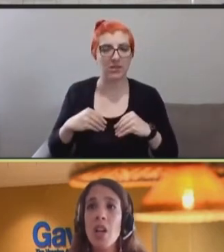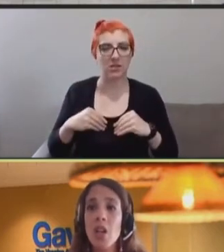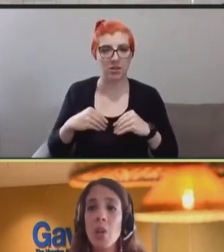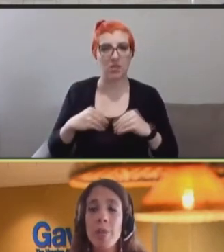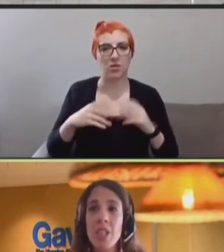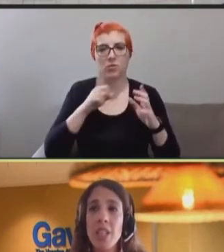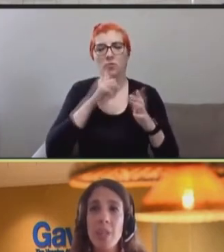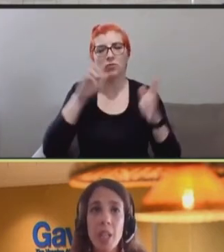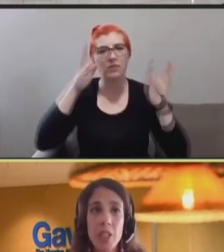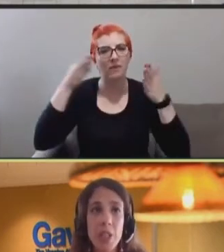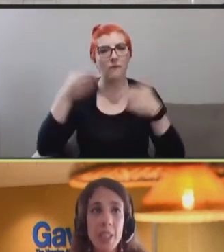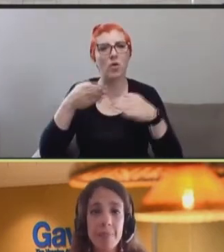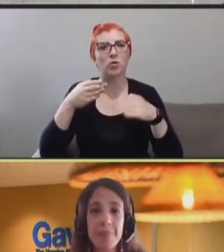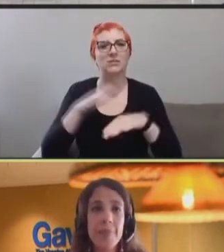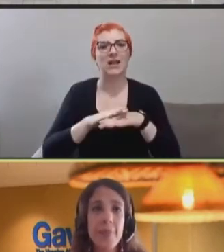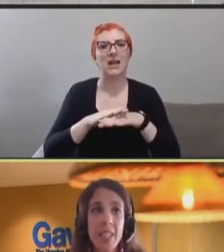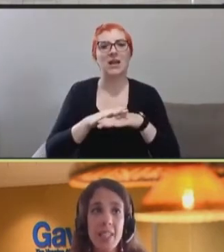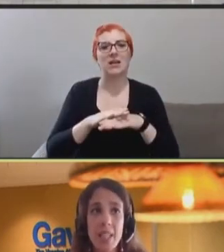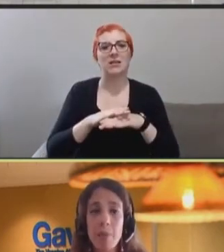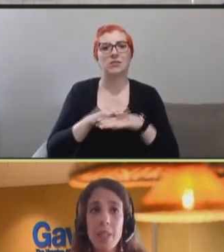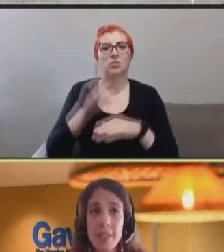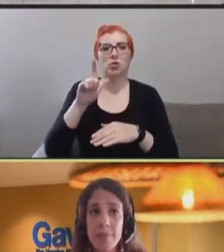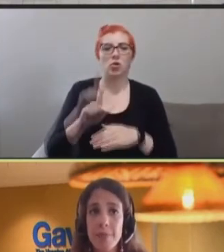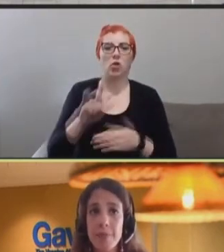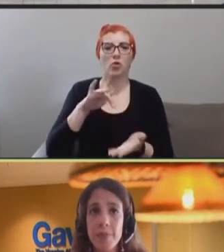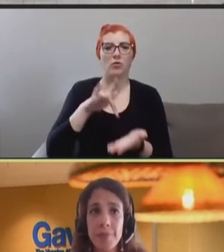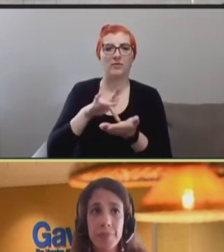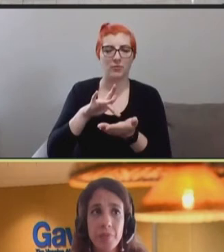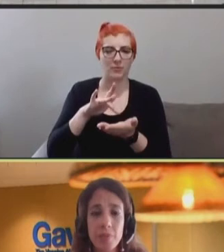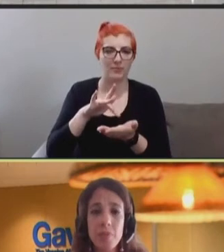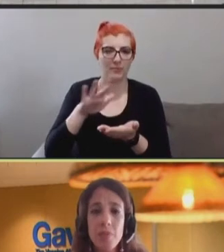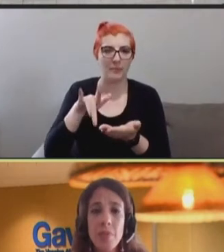on low and middle income countries. Next slide, please.